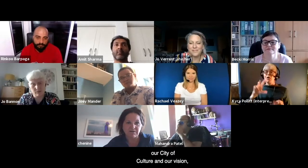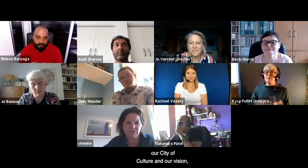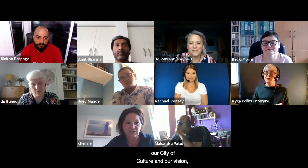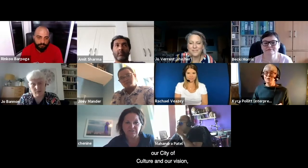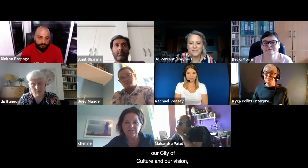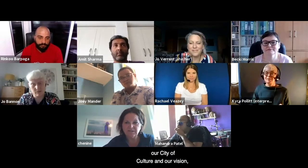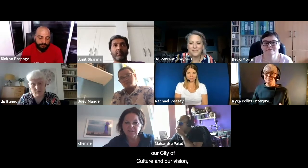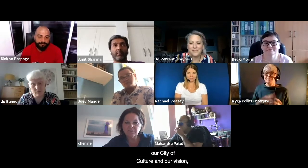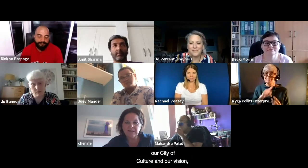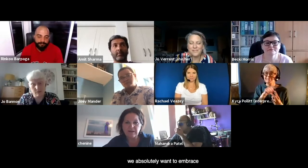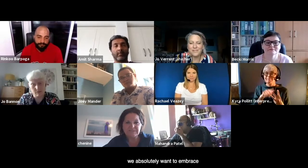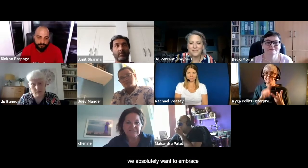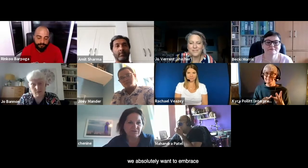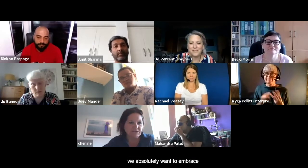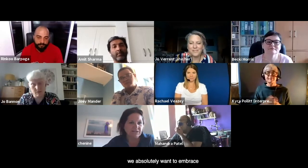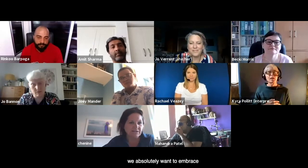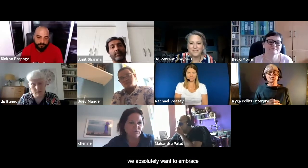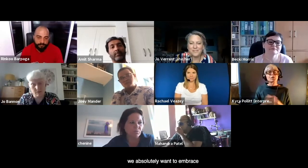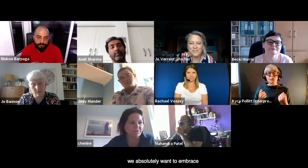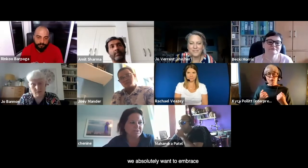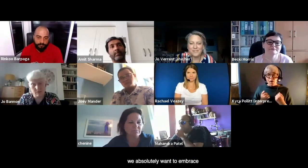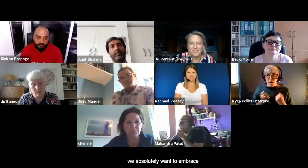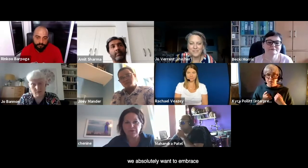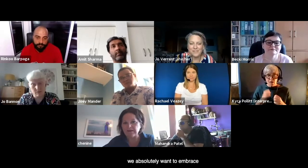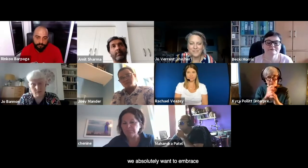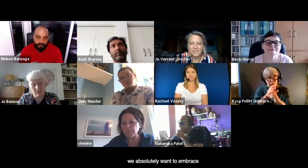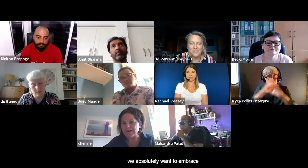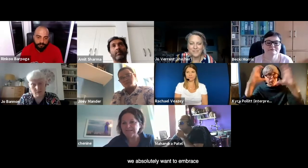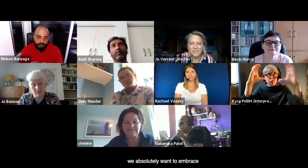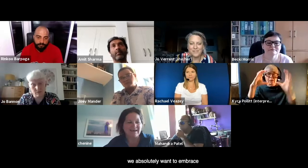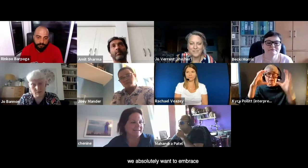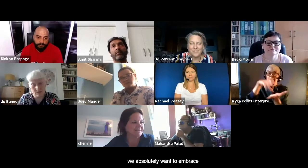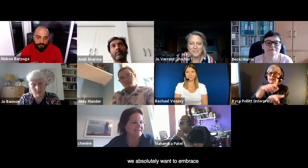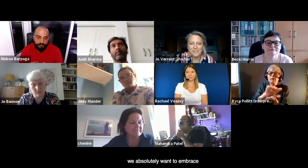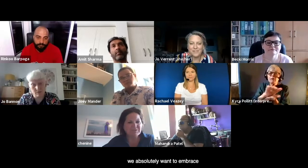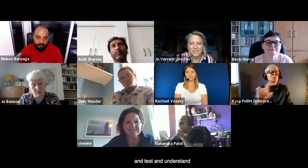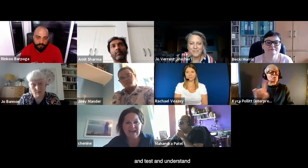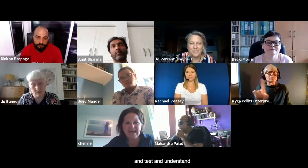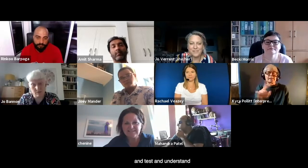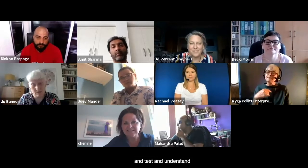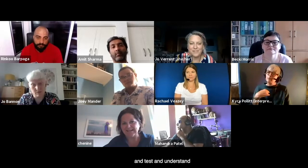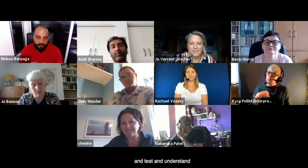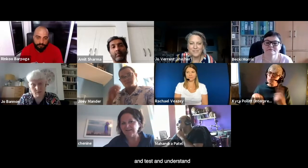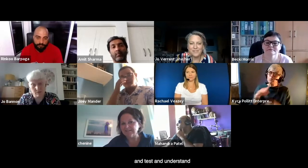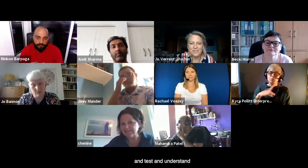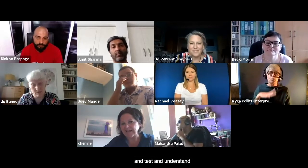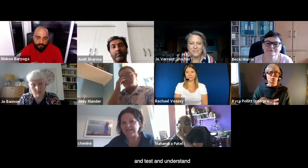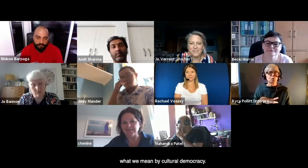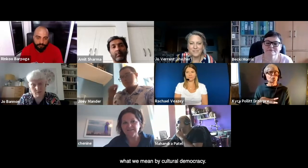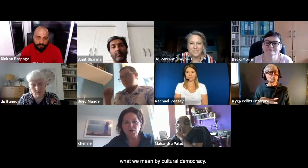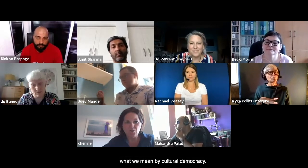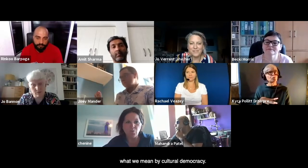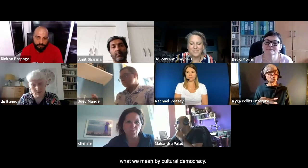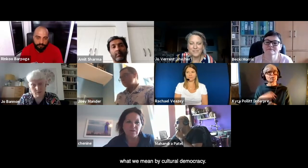and our vision, we absolutely want to embrace and test and